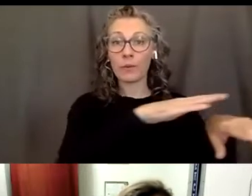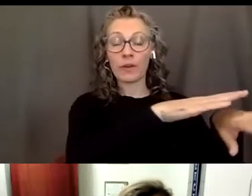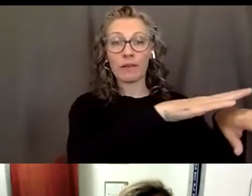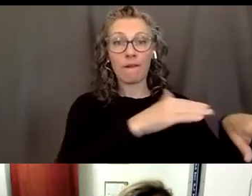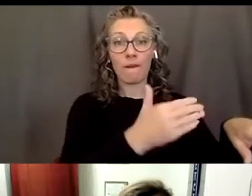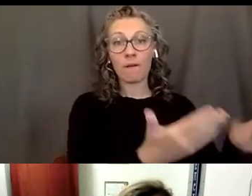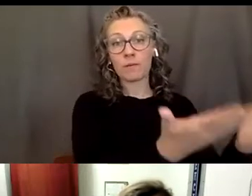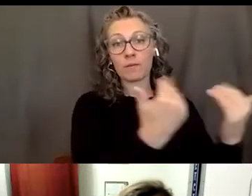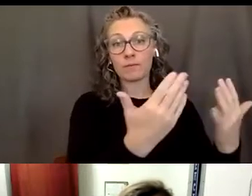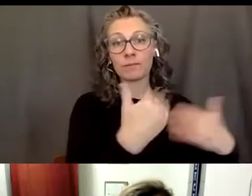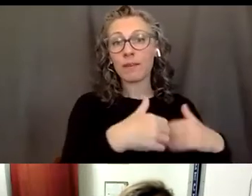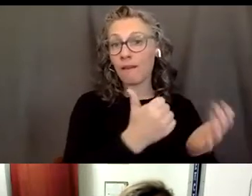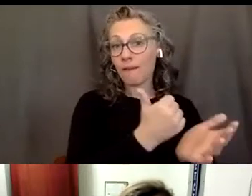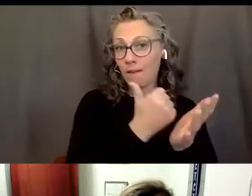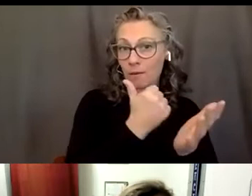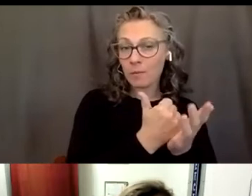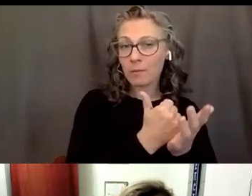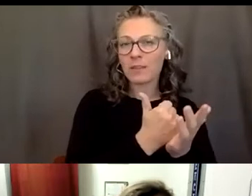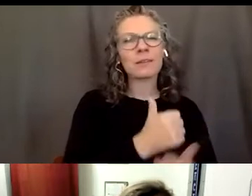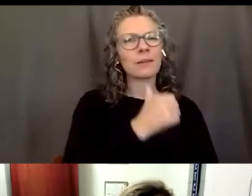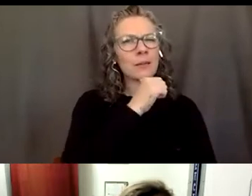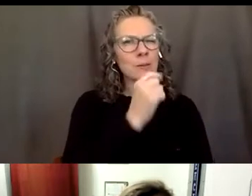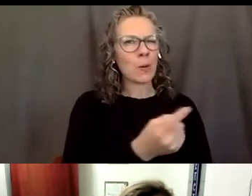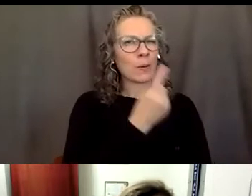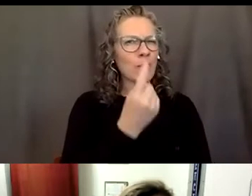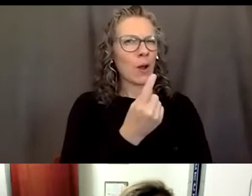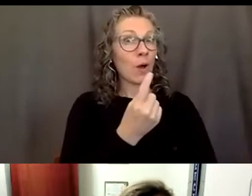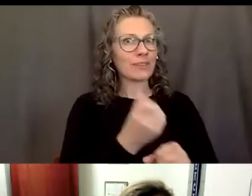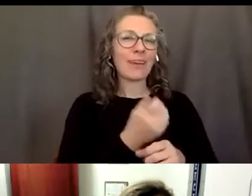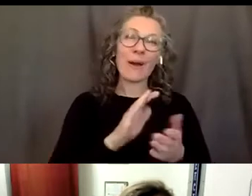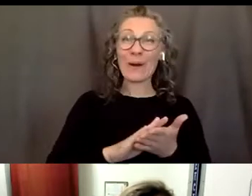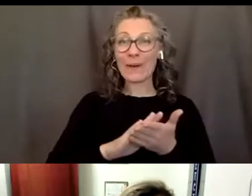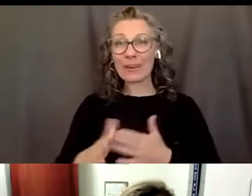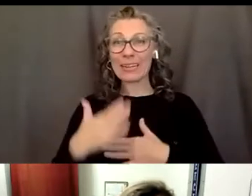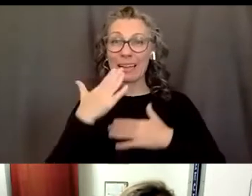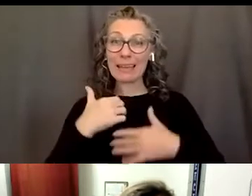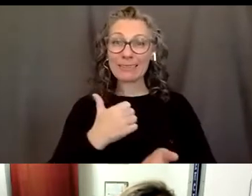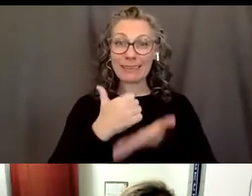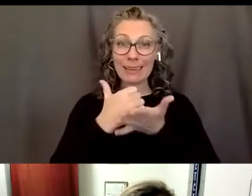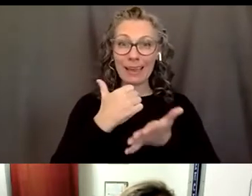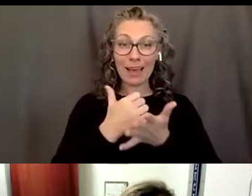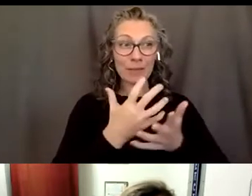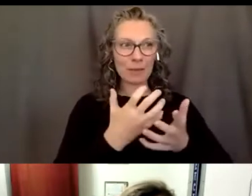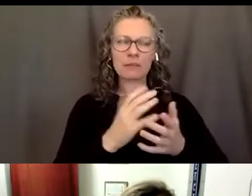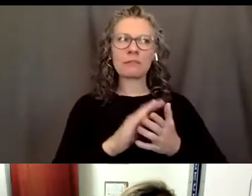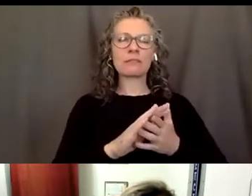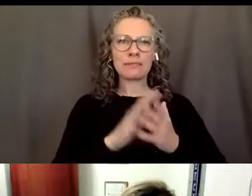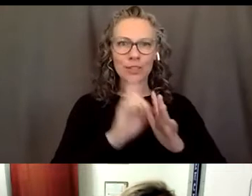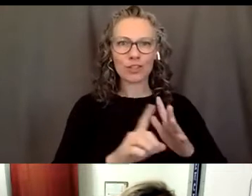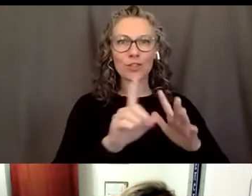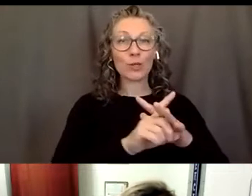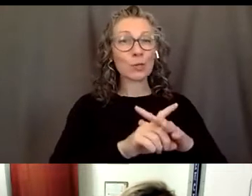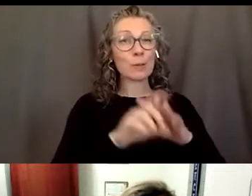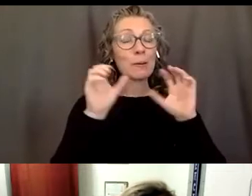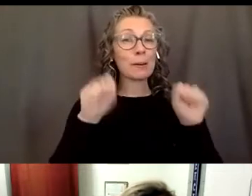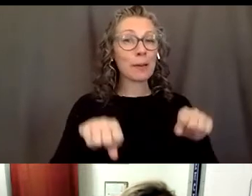for assistance, you don't necessarily get the nice assistance you think you're getting or wanting. And it can it can be a little